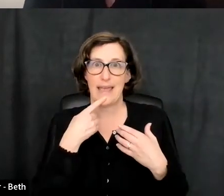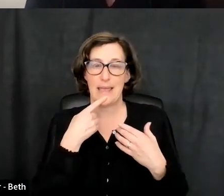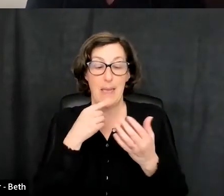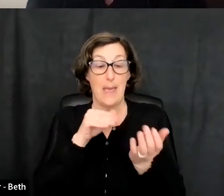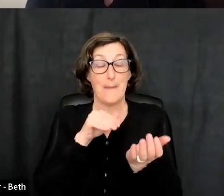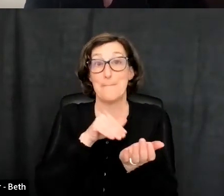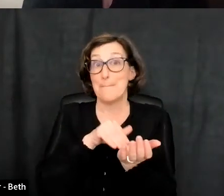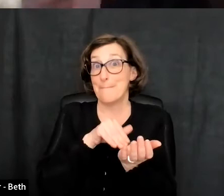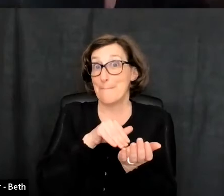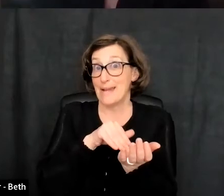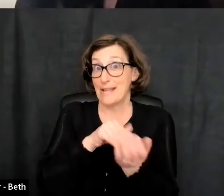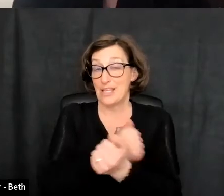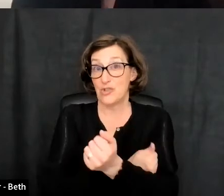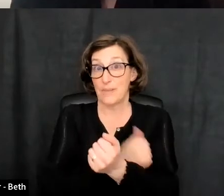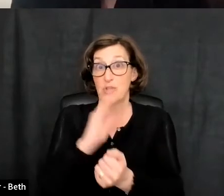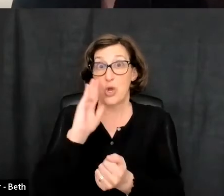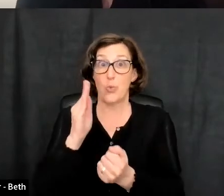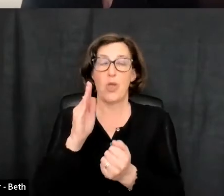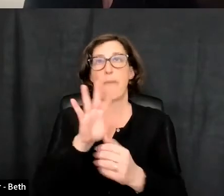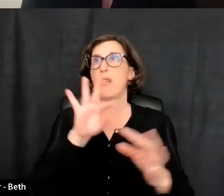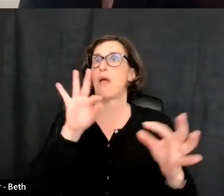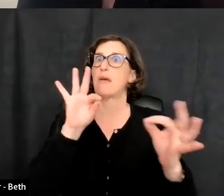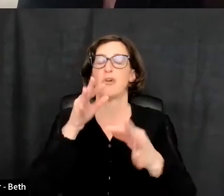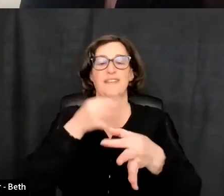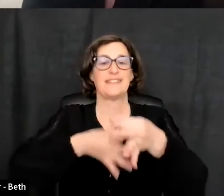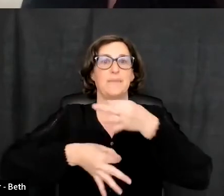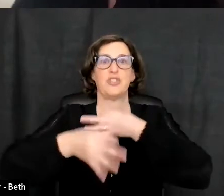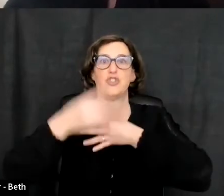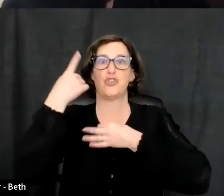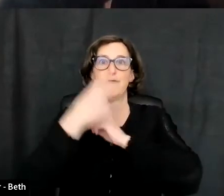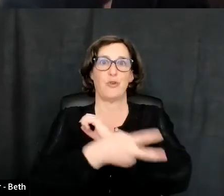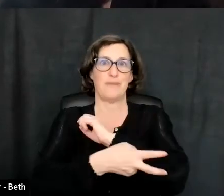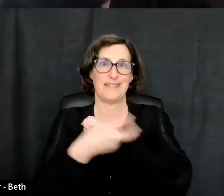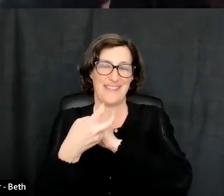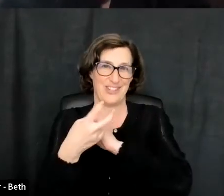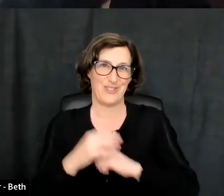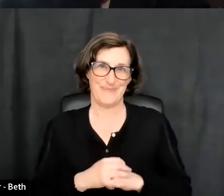will somehow be a utopian substitution for criminalization.